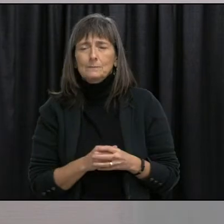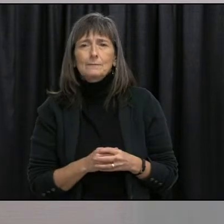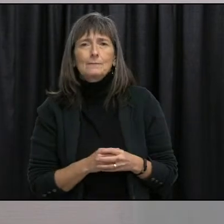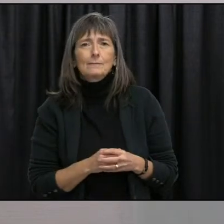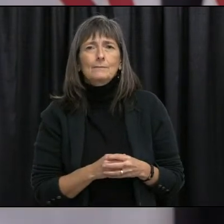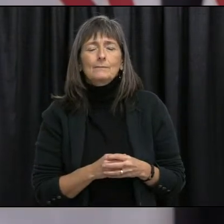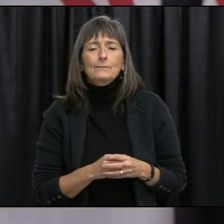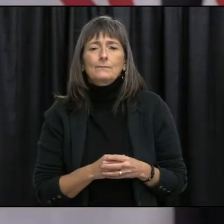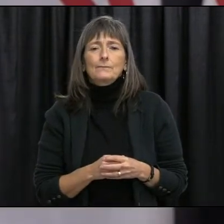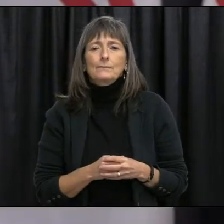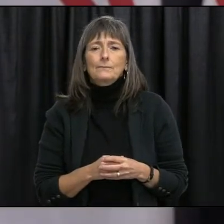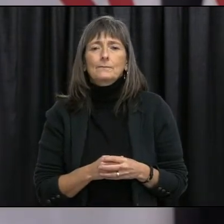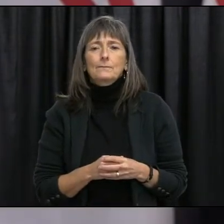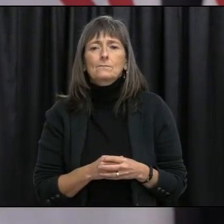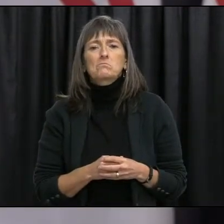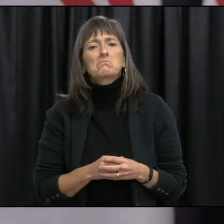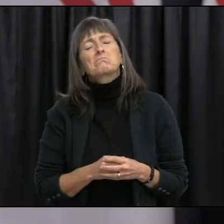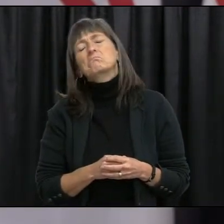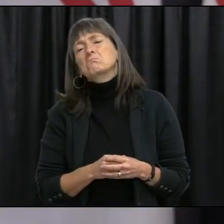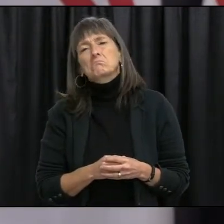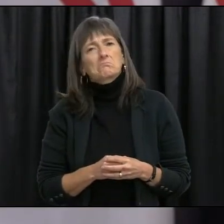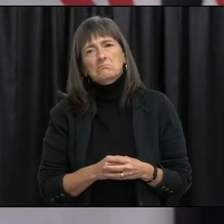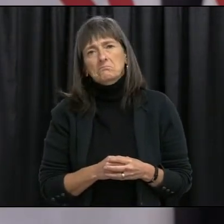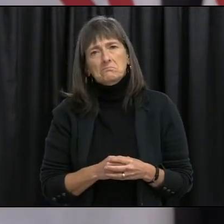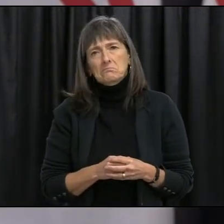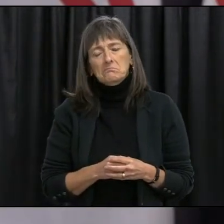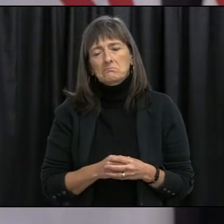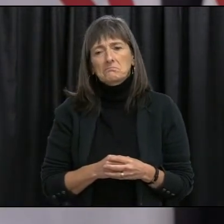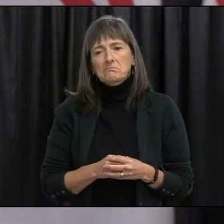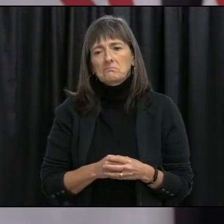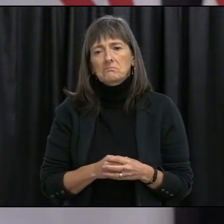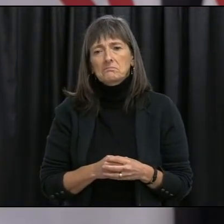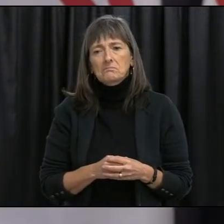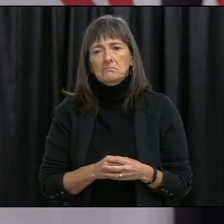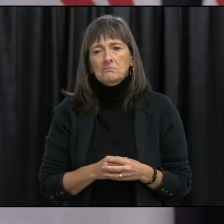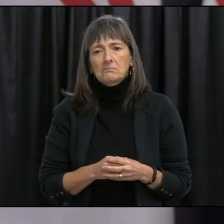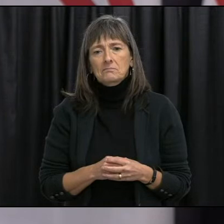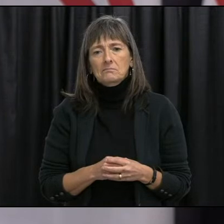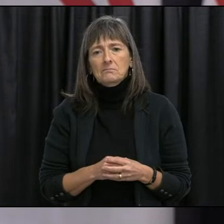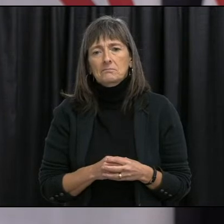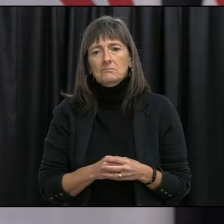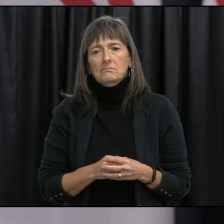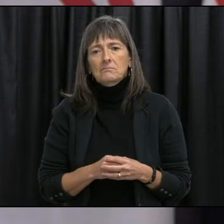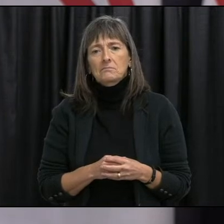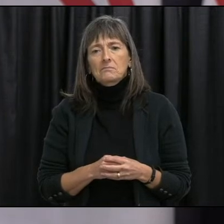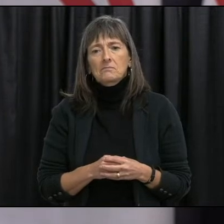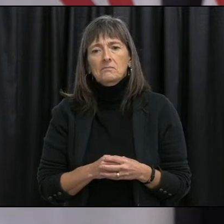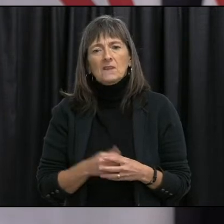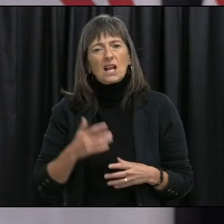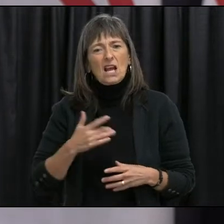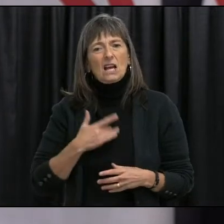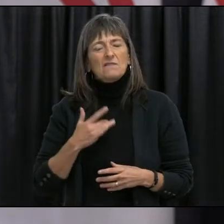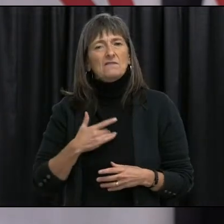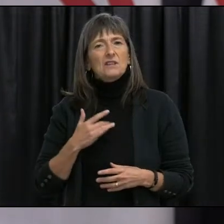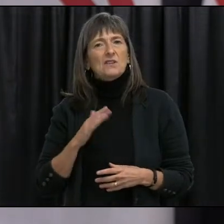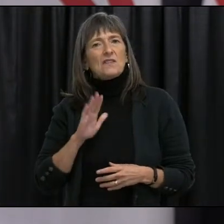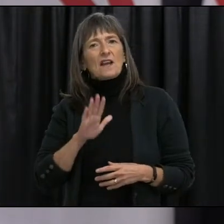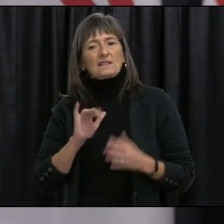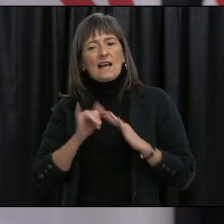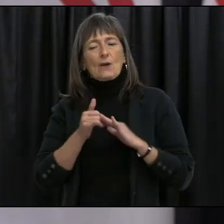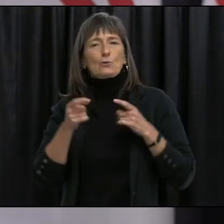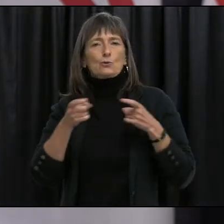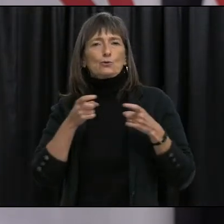Thanksgiving? No, and I mean, that, again, is a management of risk